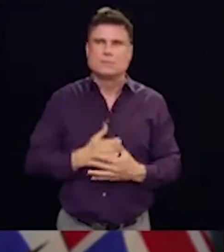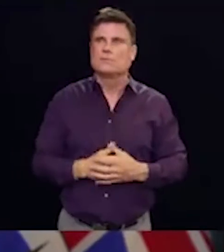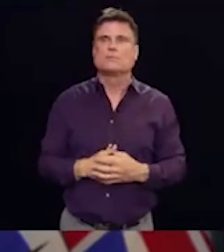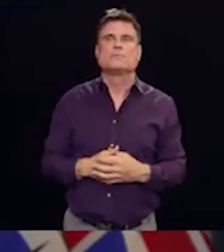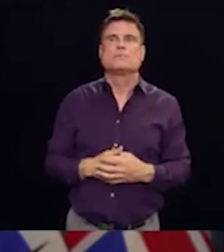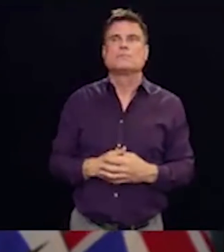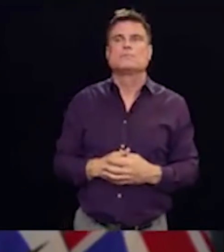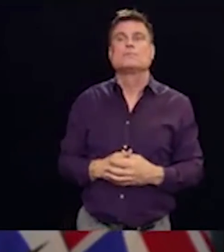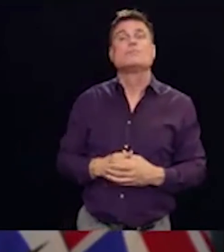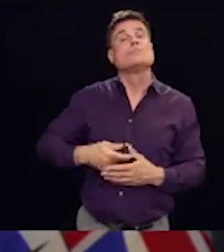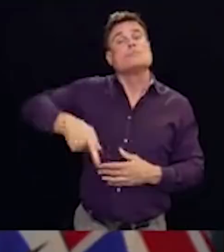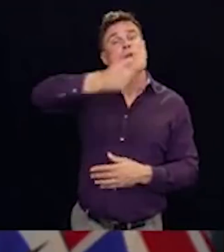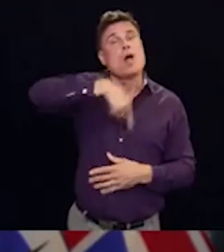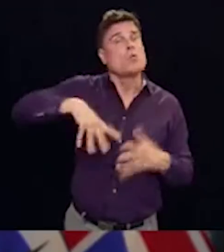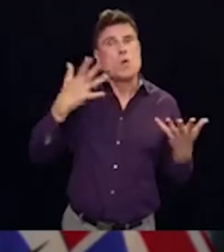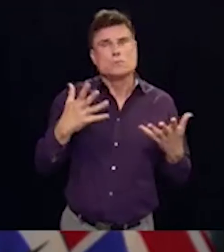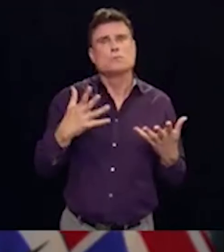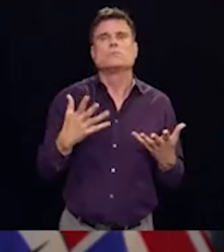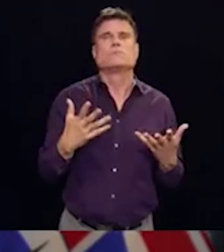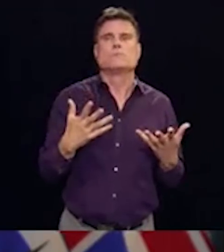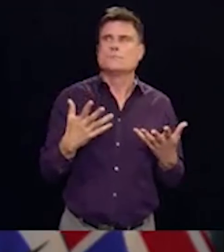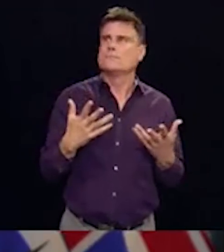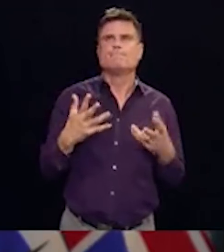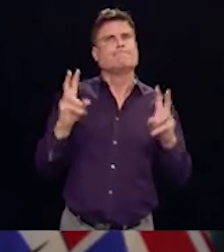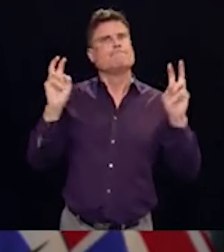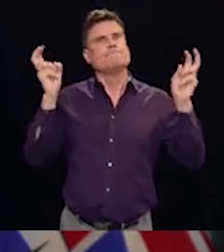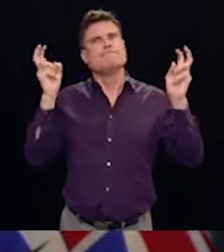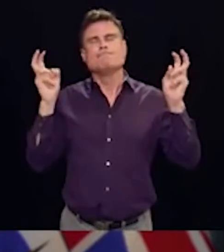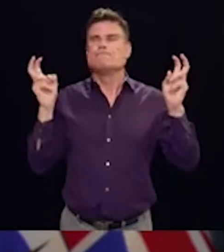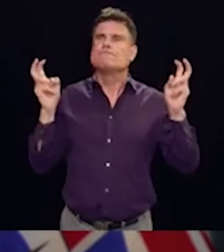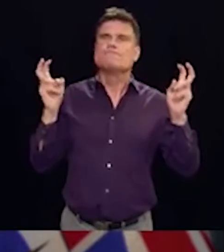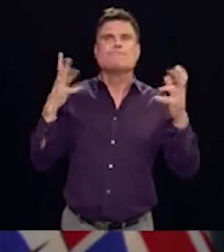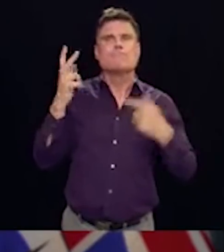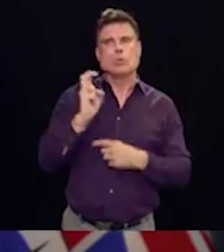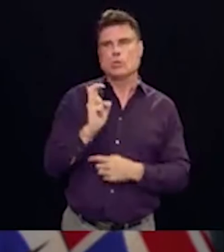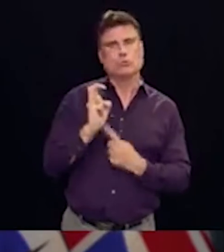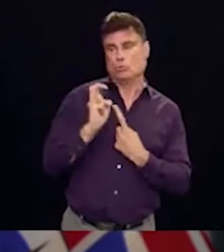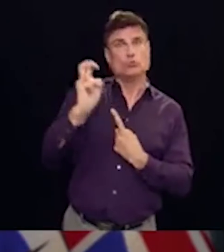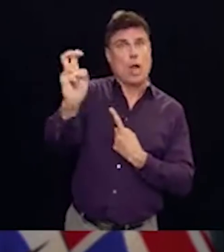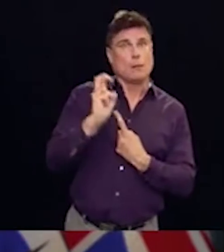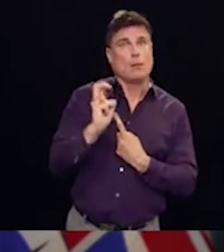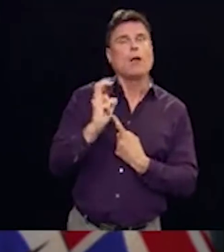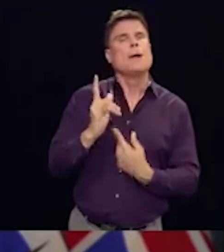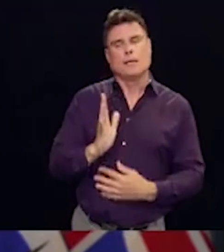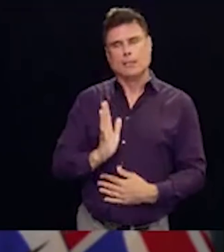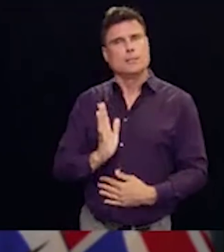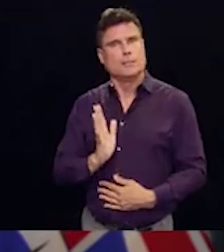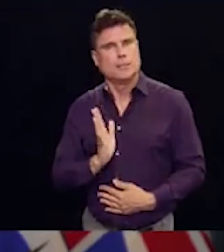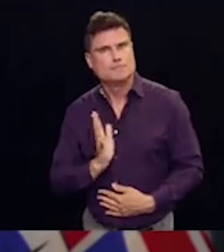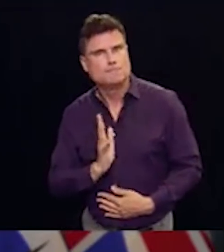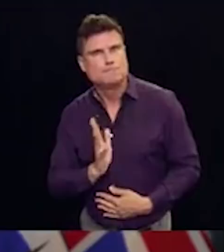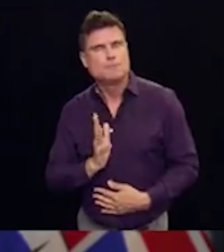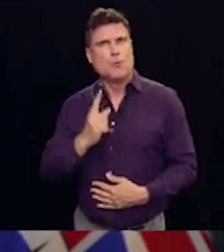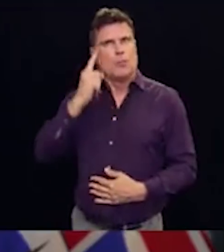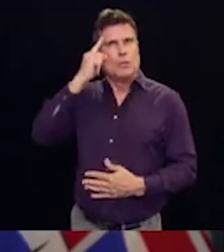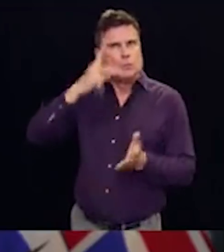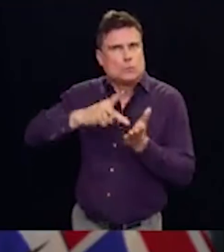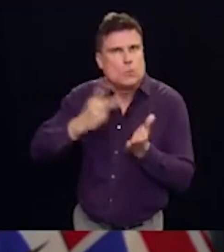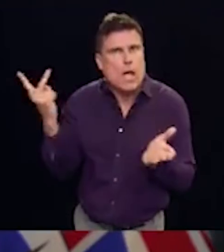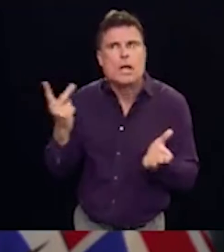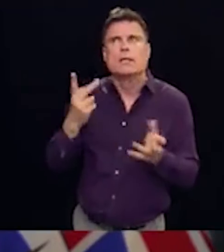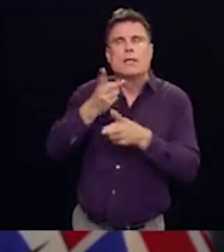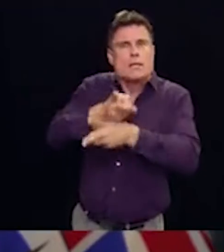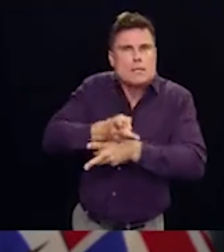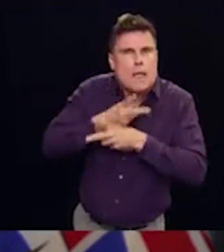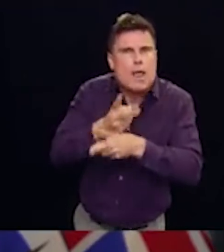part of our travel manners that we all need to follow, whether it's in BC or whether we're going elsewhere in Canada. Now is not the time